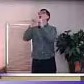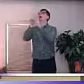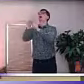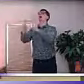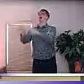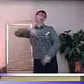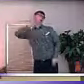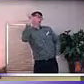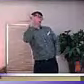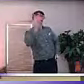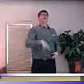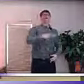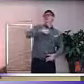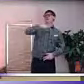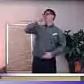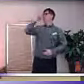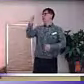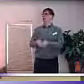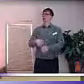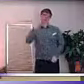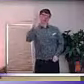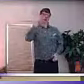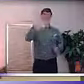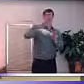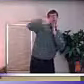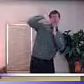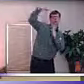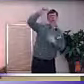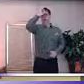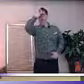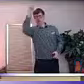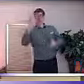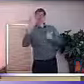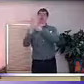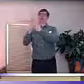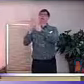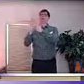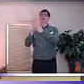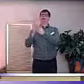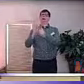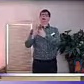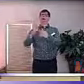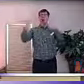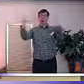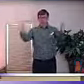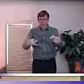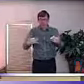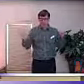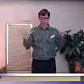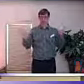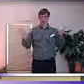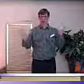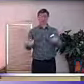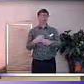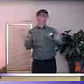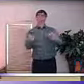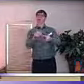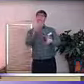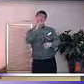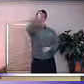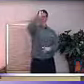one of our favorite one-word question is, why? I ask